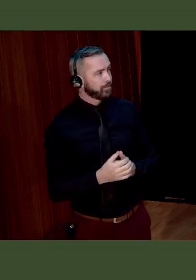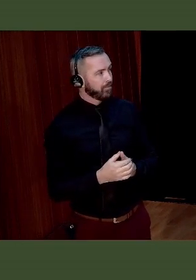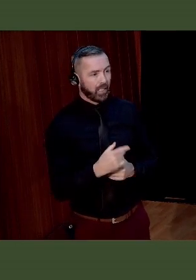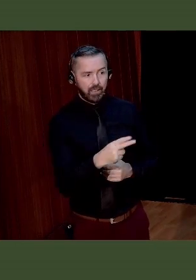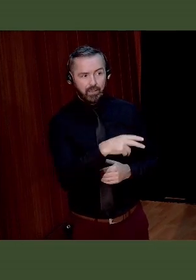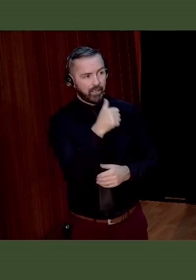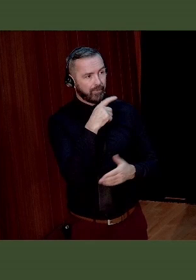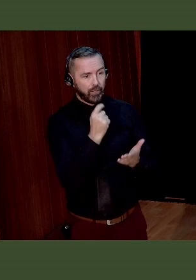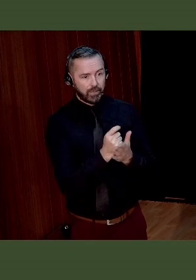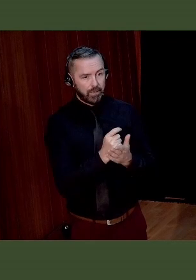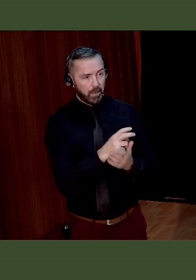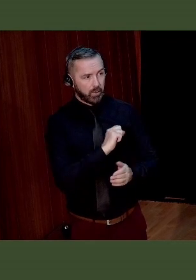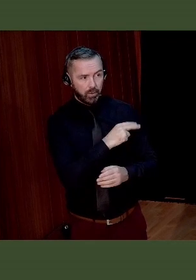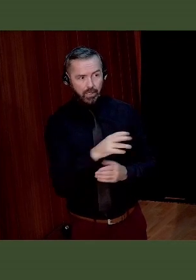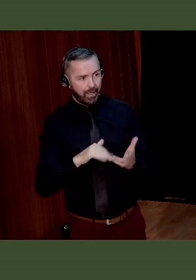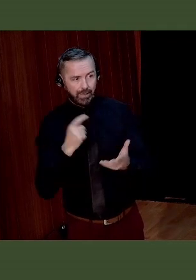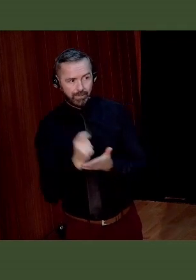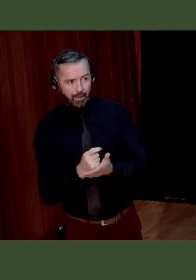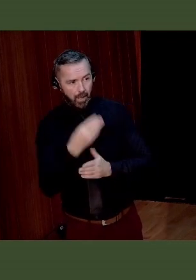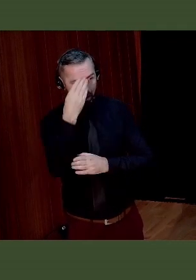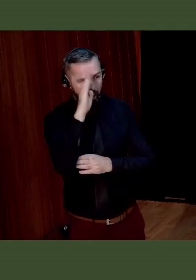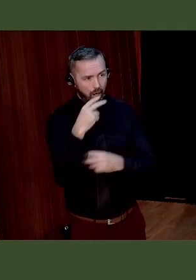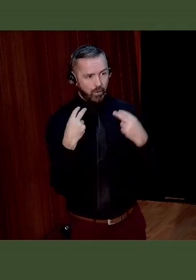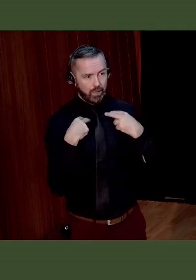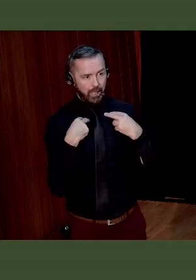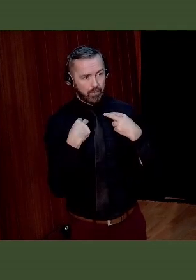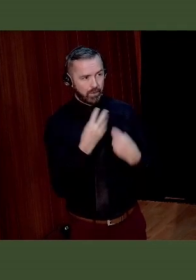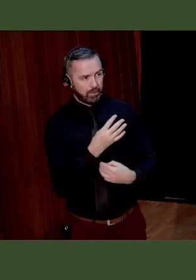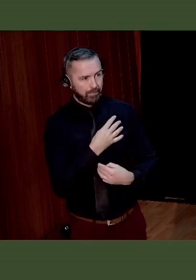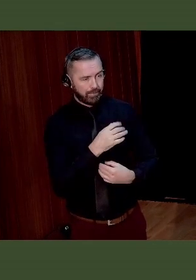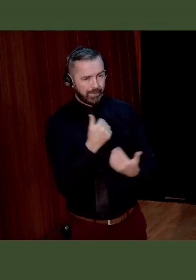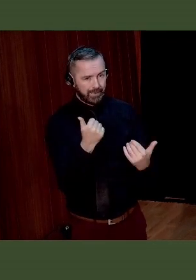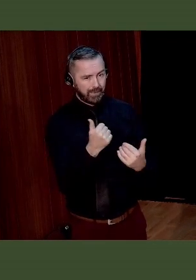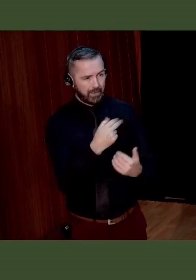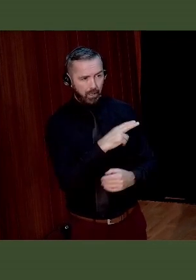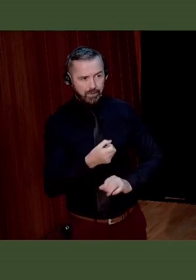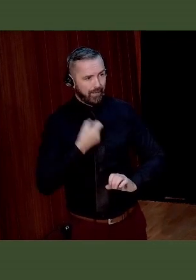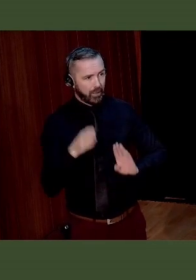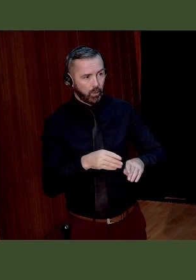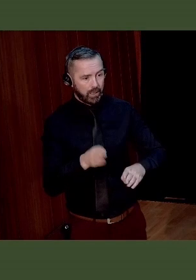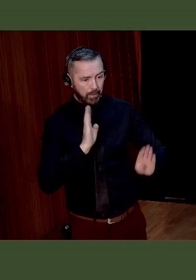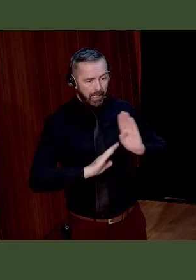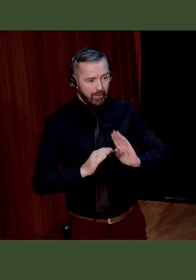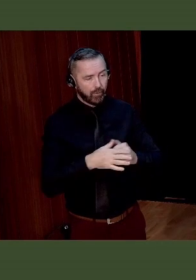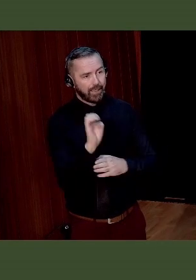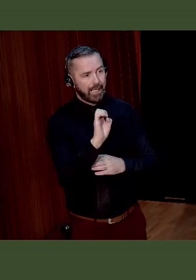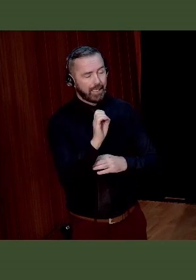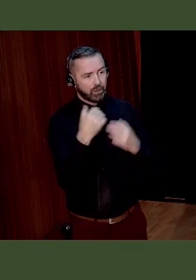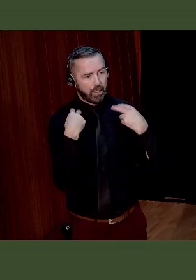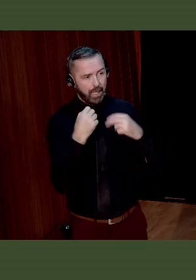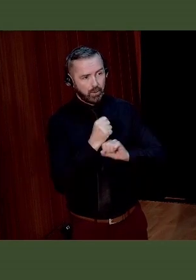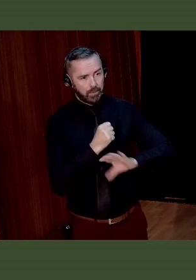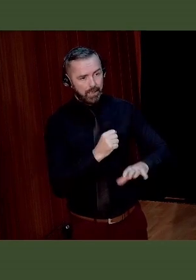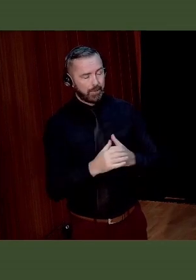That's not the first time, and will certainly not be the last time, that the Irish language community have expressed their dissatisfaction with the behaviour and attitude of the English language media